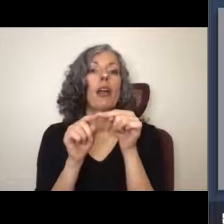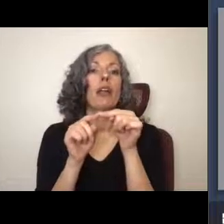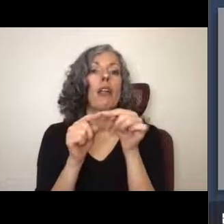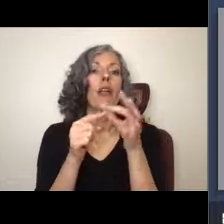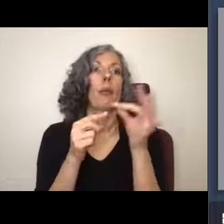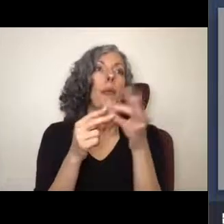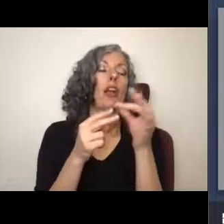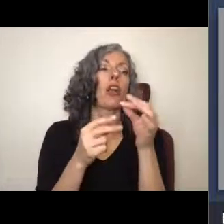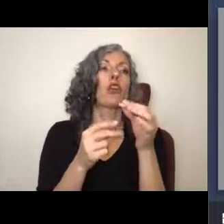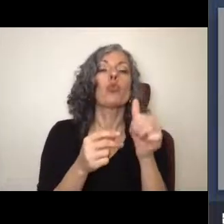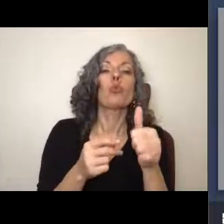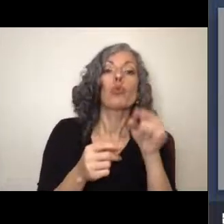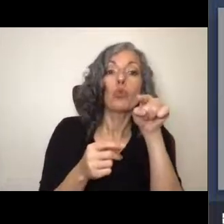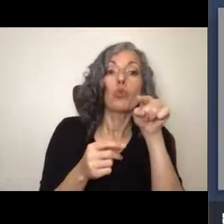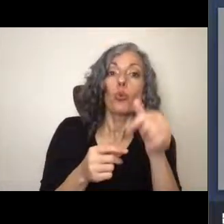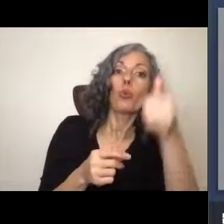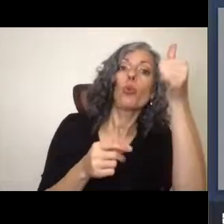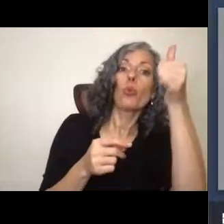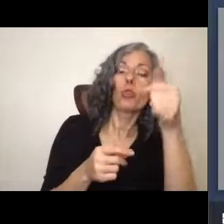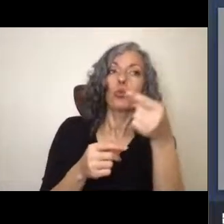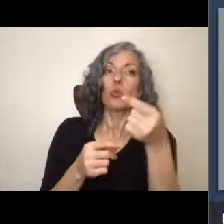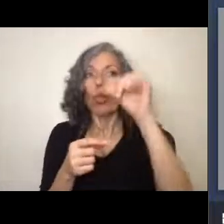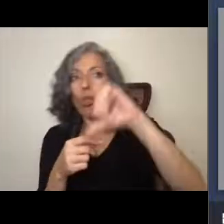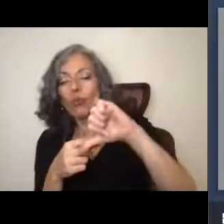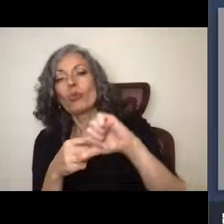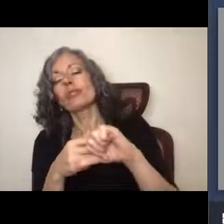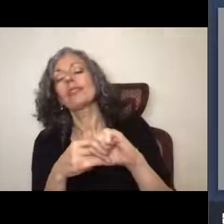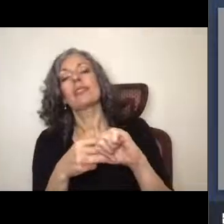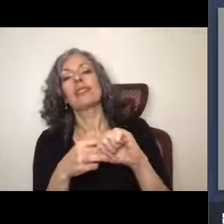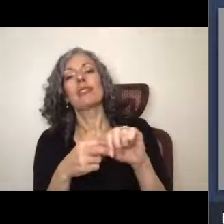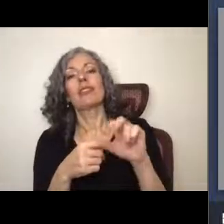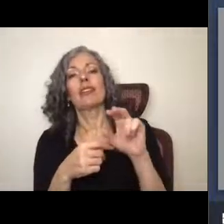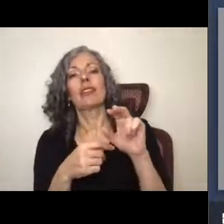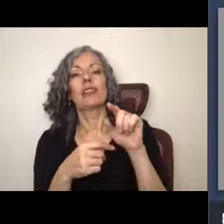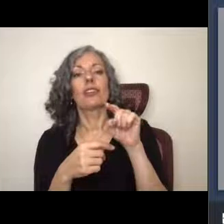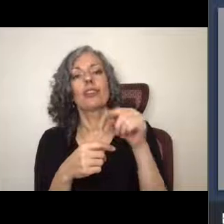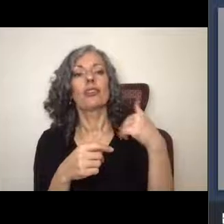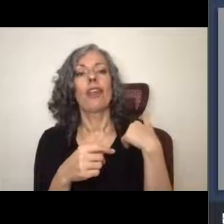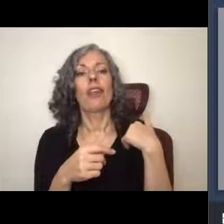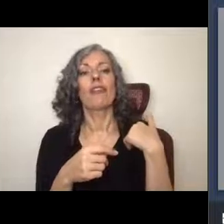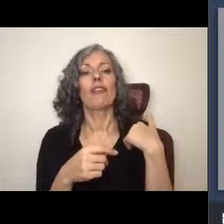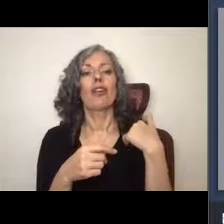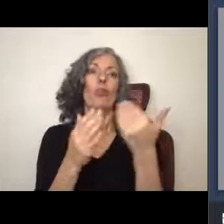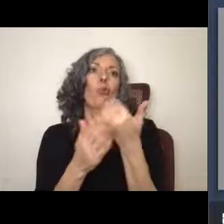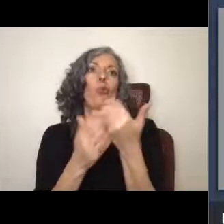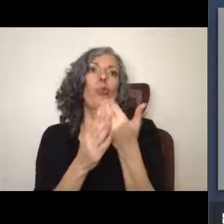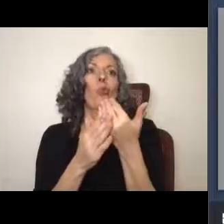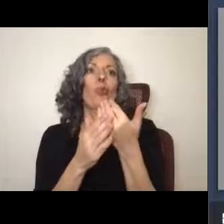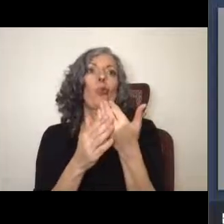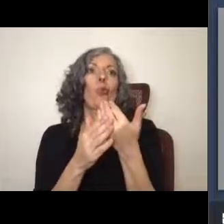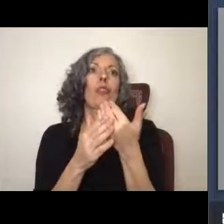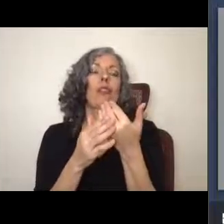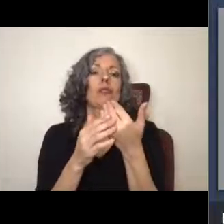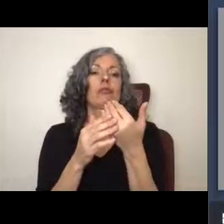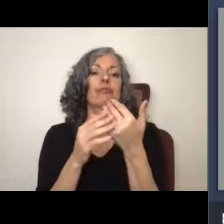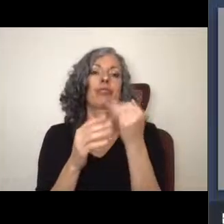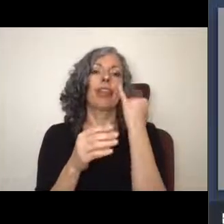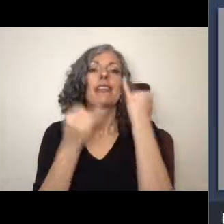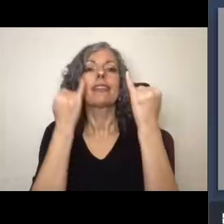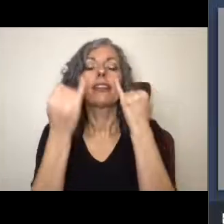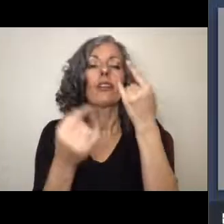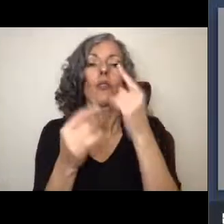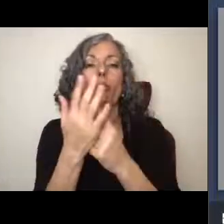and losers and saying, okay, we now have a new set of a new framework in terms of what projects are